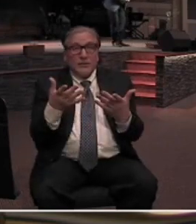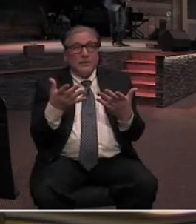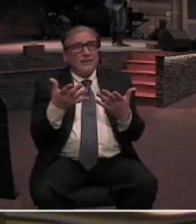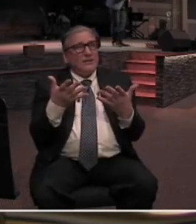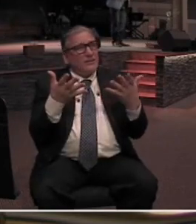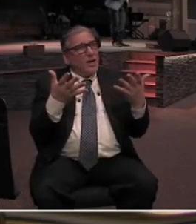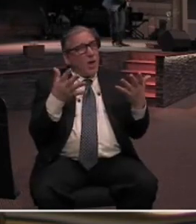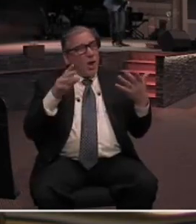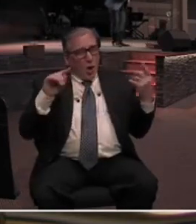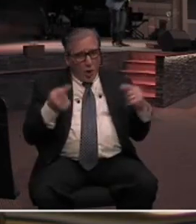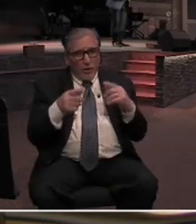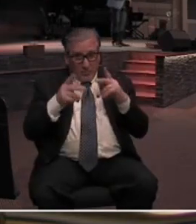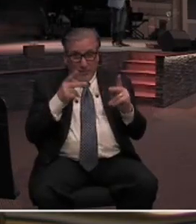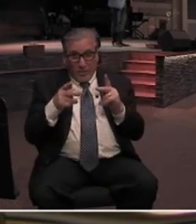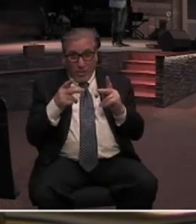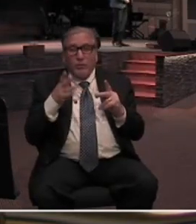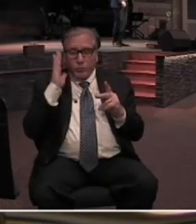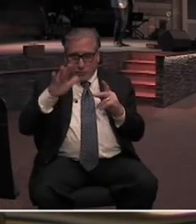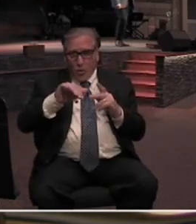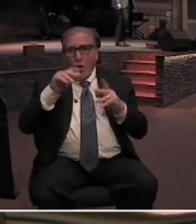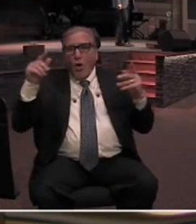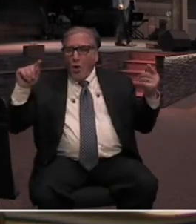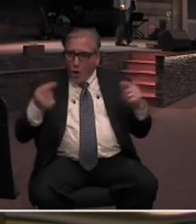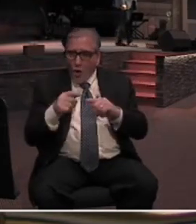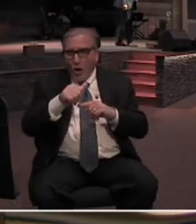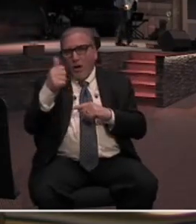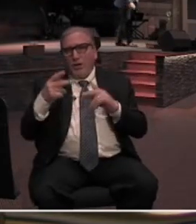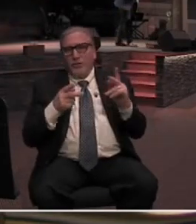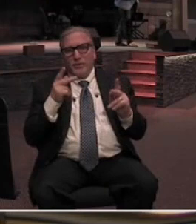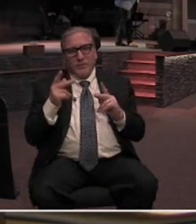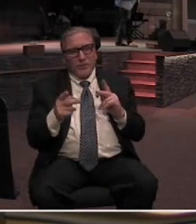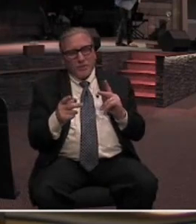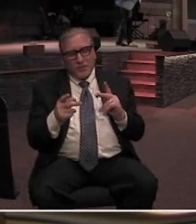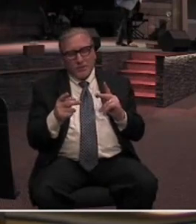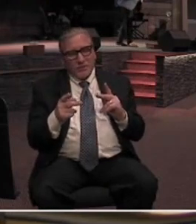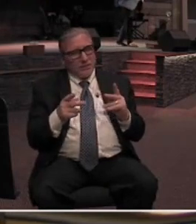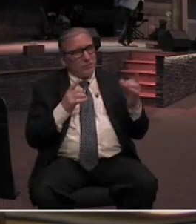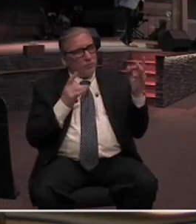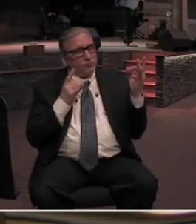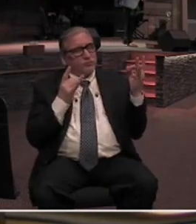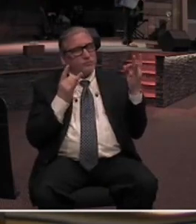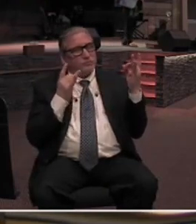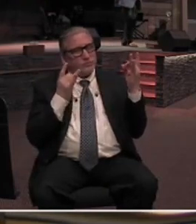They hurt people. It was a terrible scene.